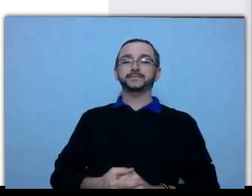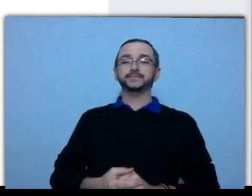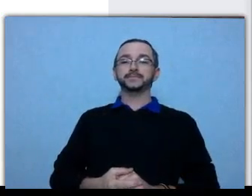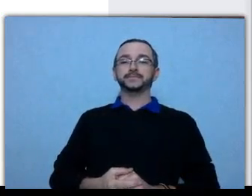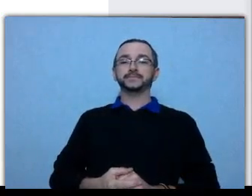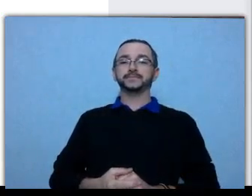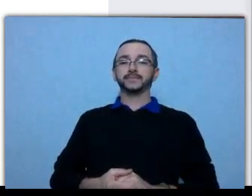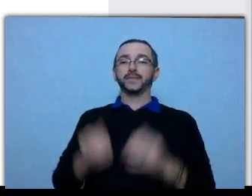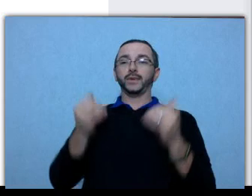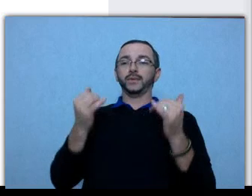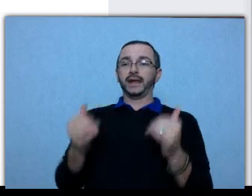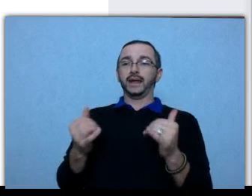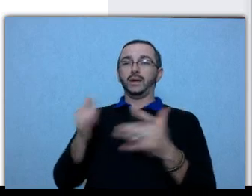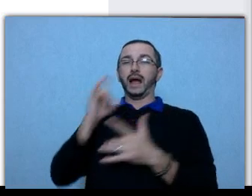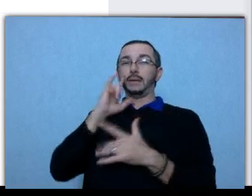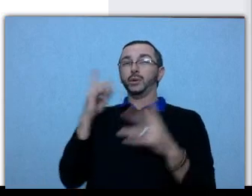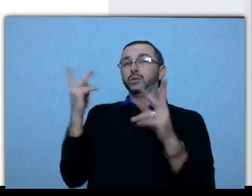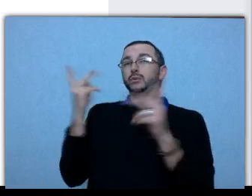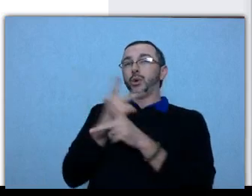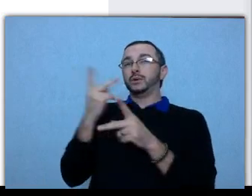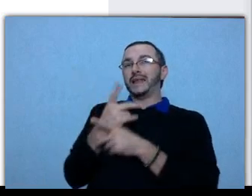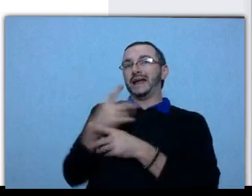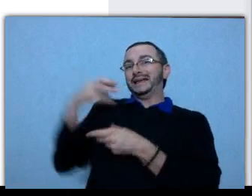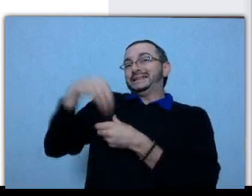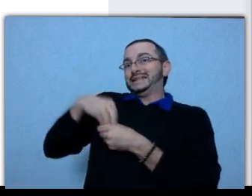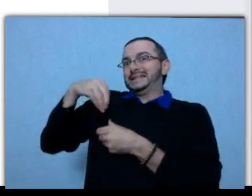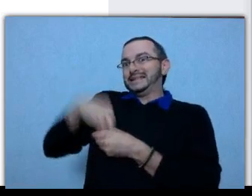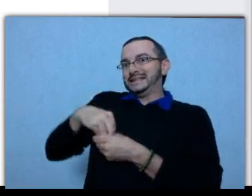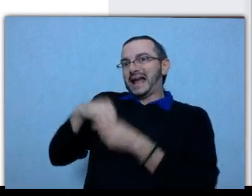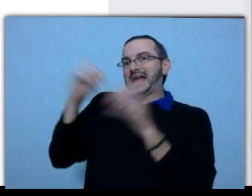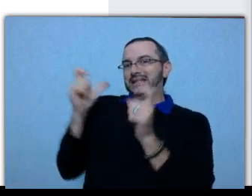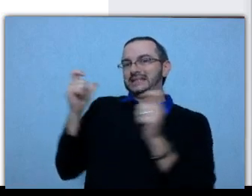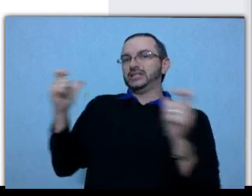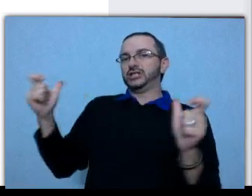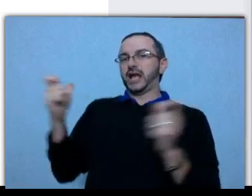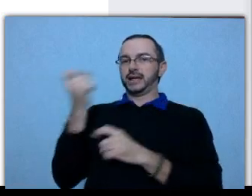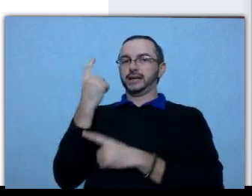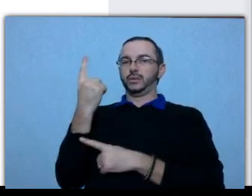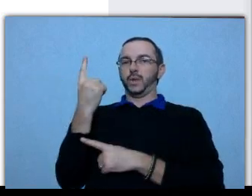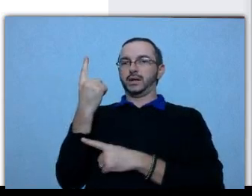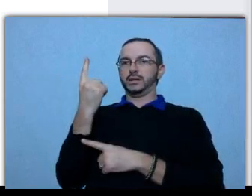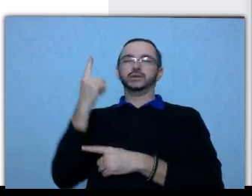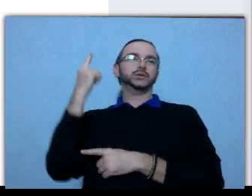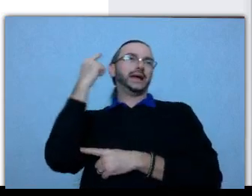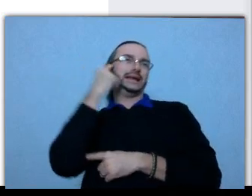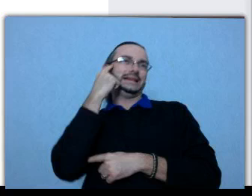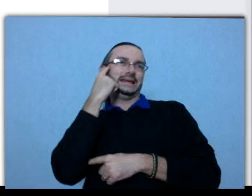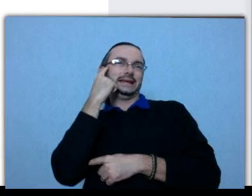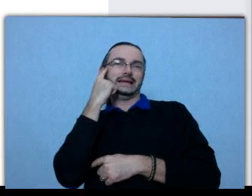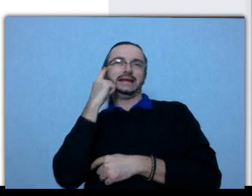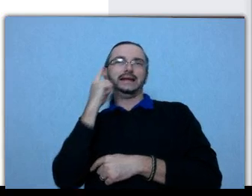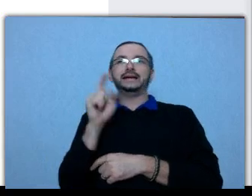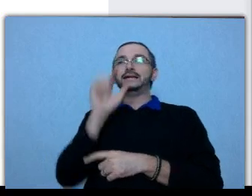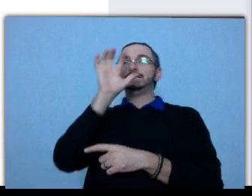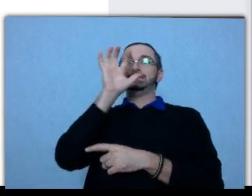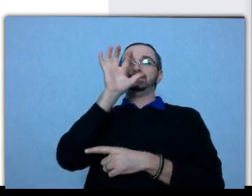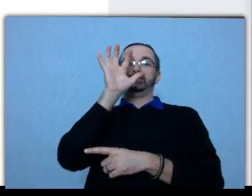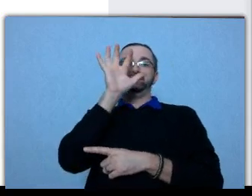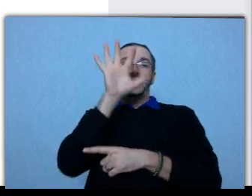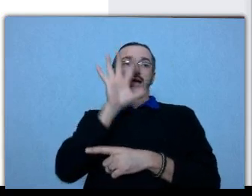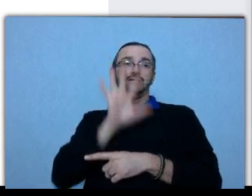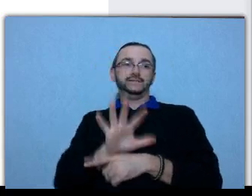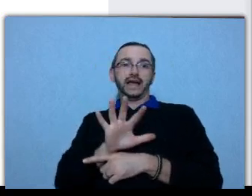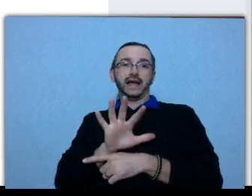one, I'm going to do some multiplying in that. So I think 5 can go into both of those things. But 5 times what